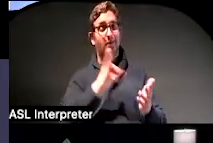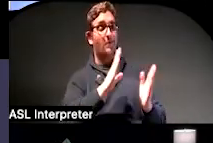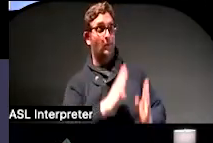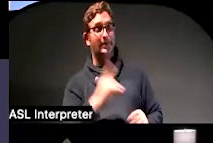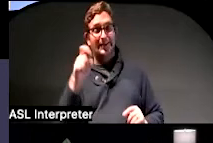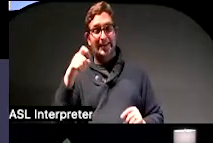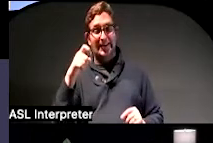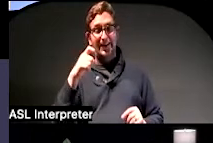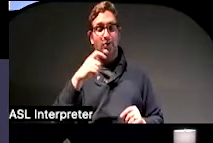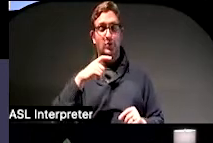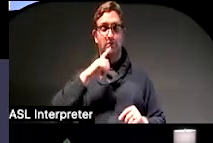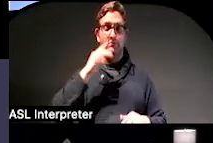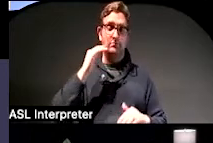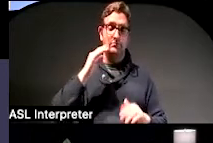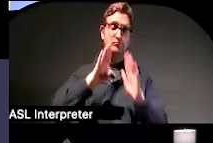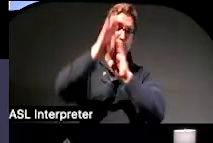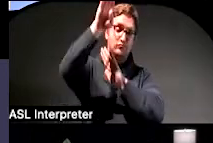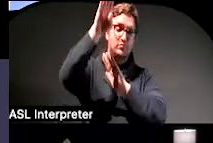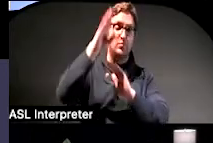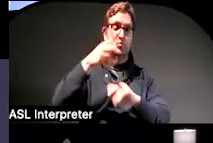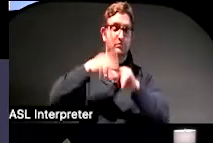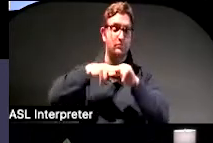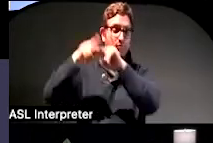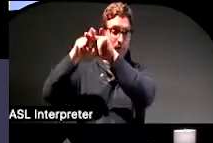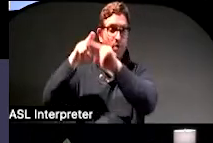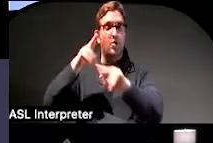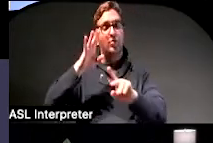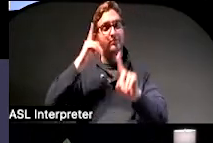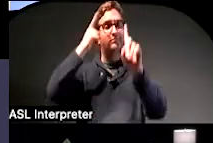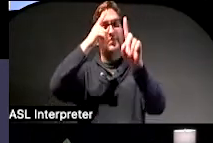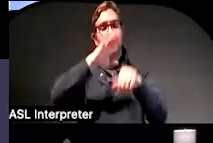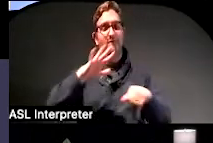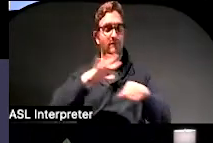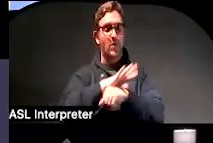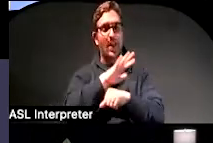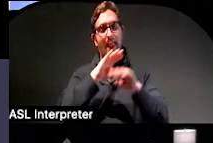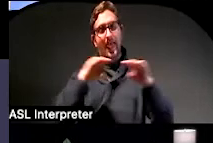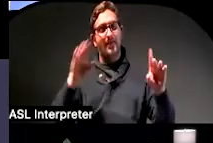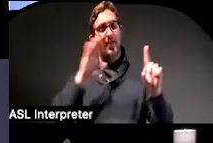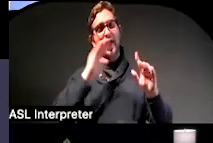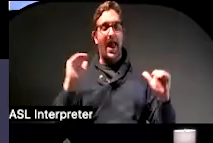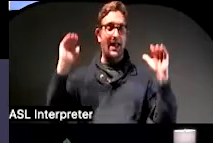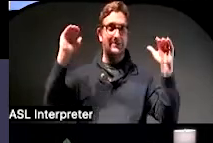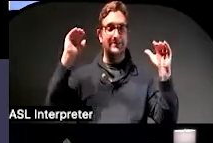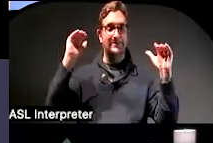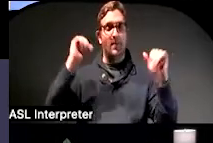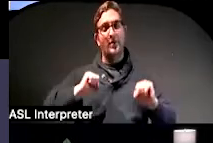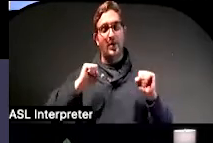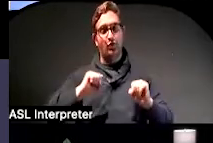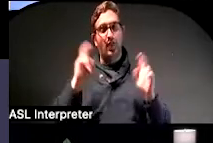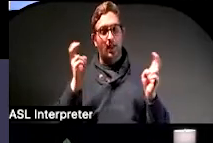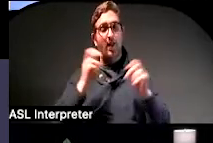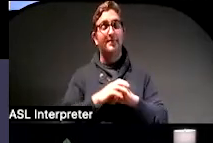to excel and advance and progress, to reach their fullest level and their highest potential. And